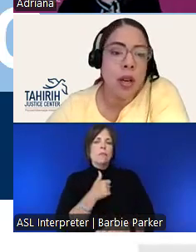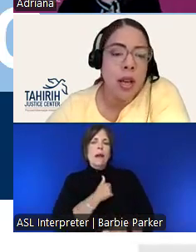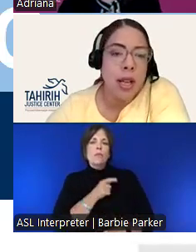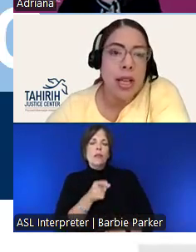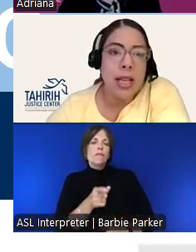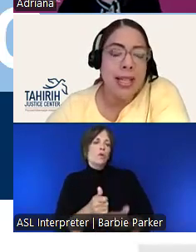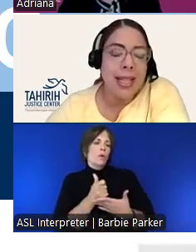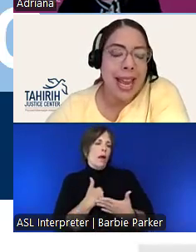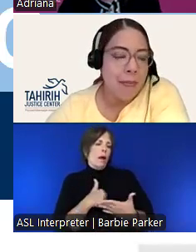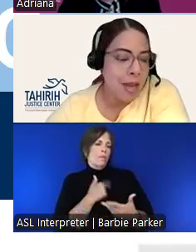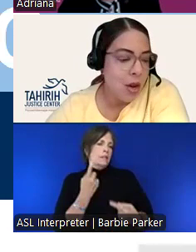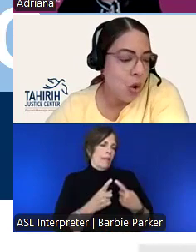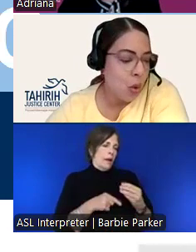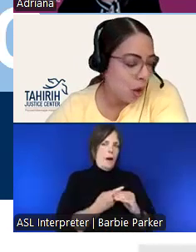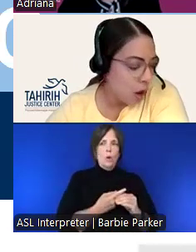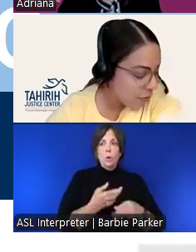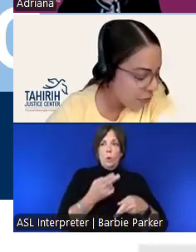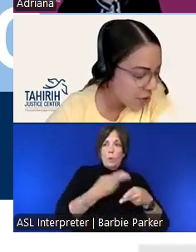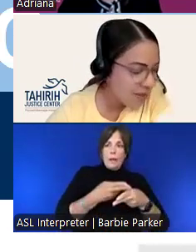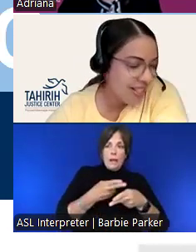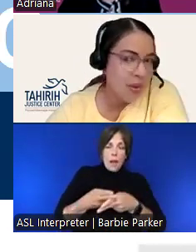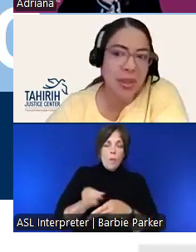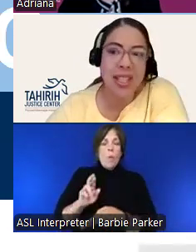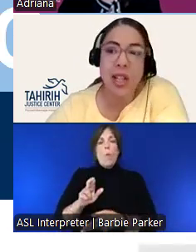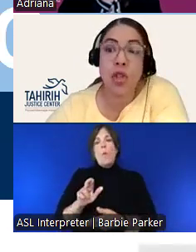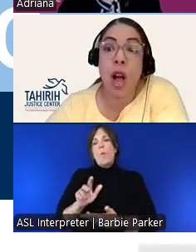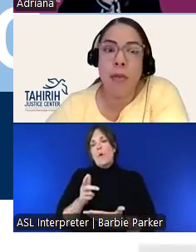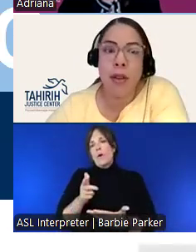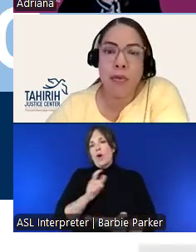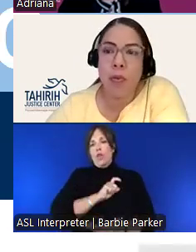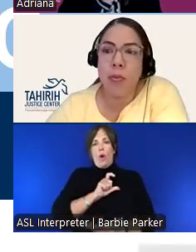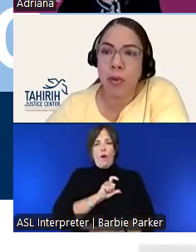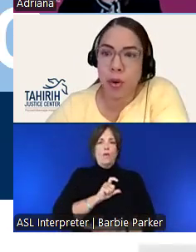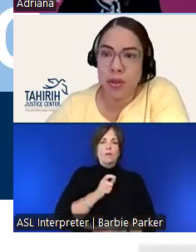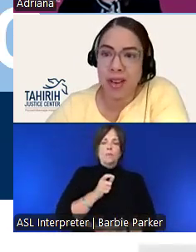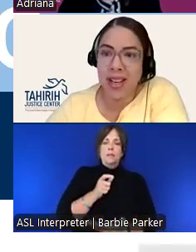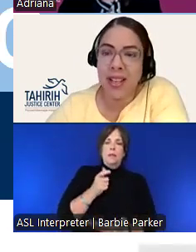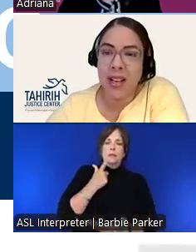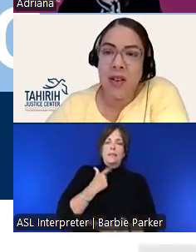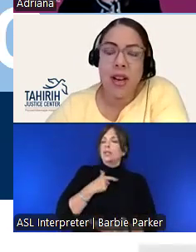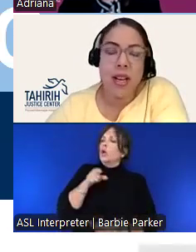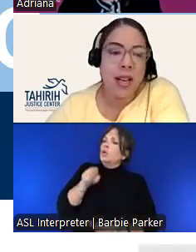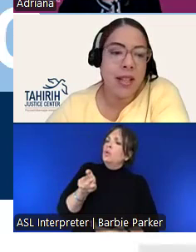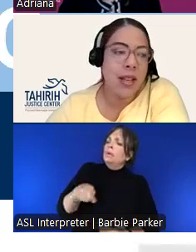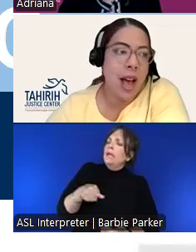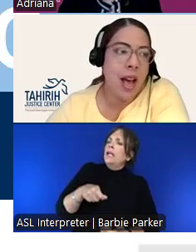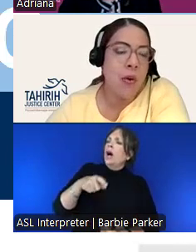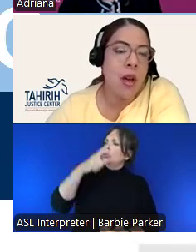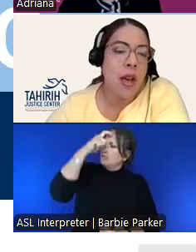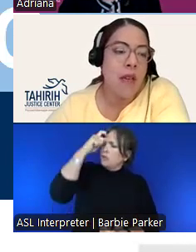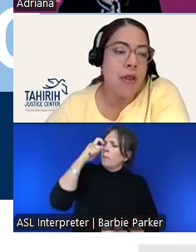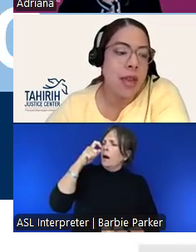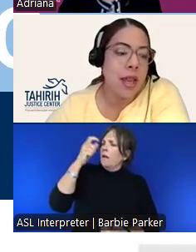we're naming or when law enforcement is told to take a trauma-informed approach, right? Recognizing